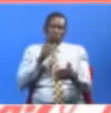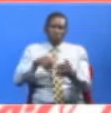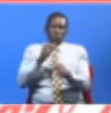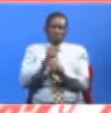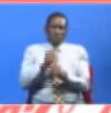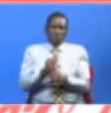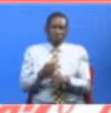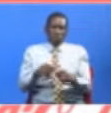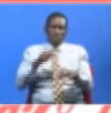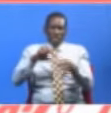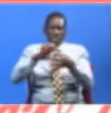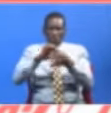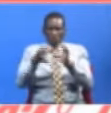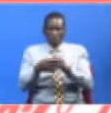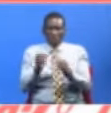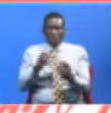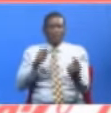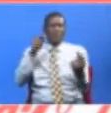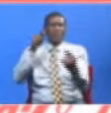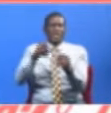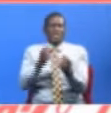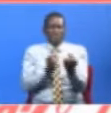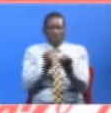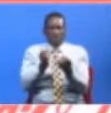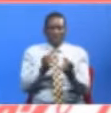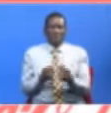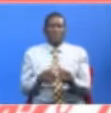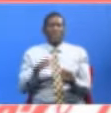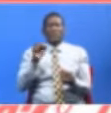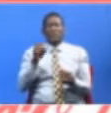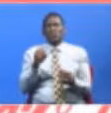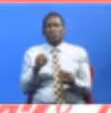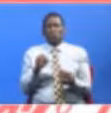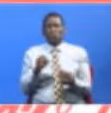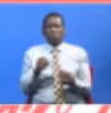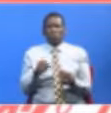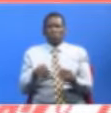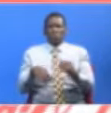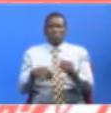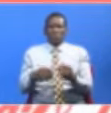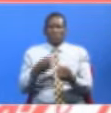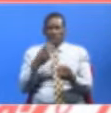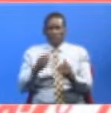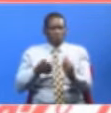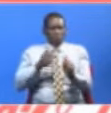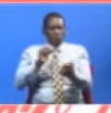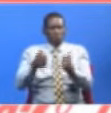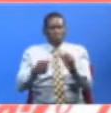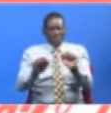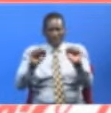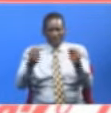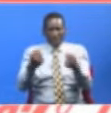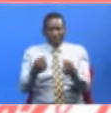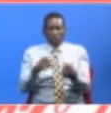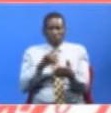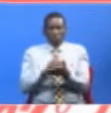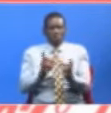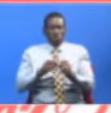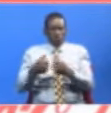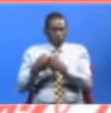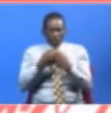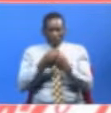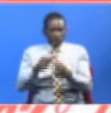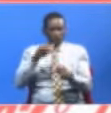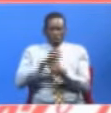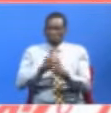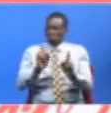Olympics if I put the target on Saturday? So I'd say we're playing it safe so that there's no much pressure on yourself